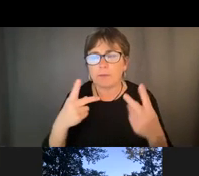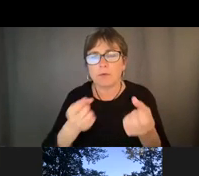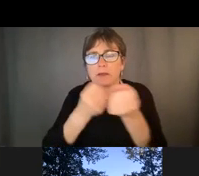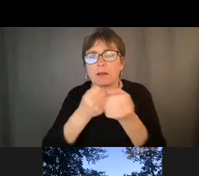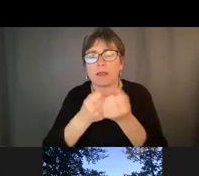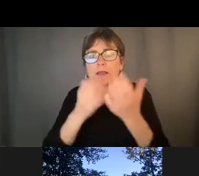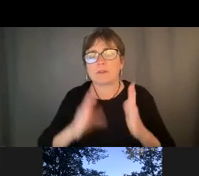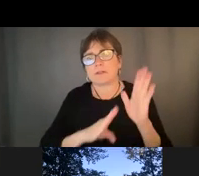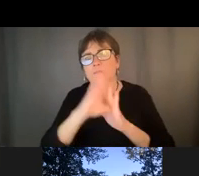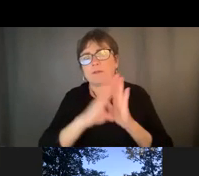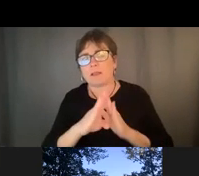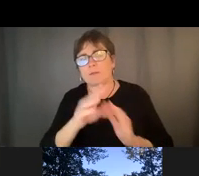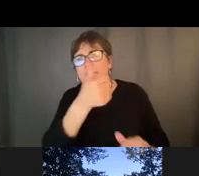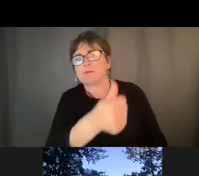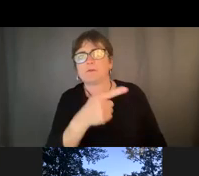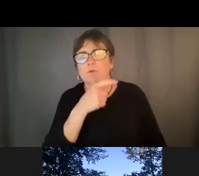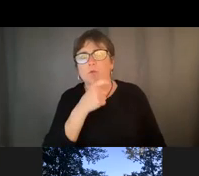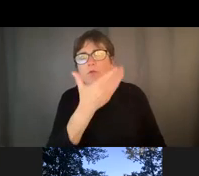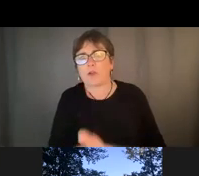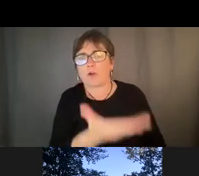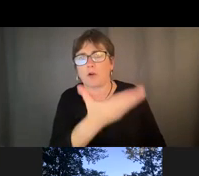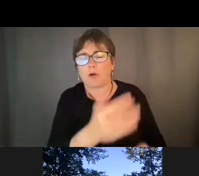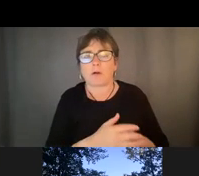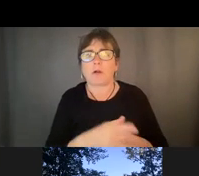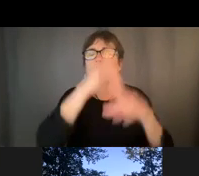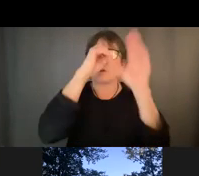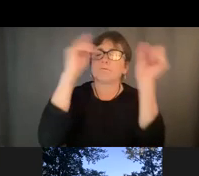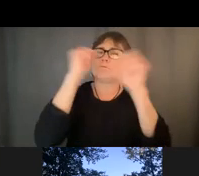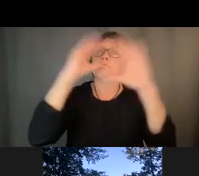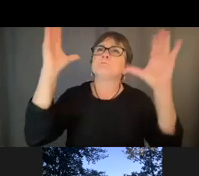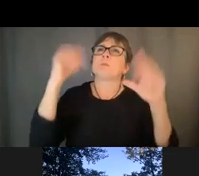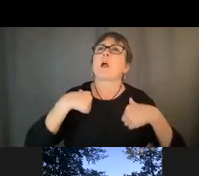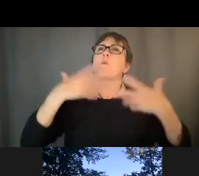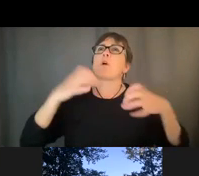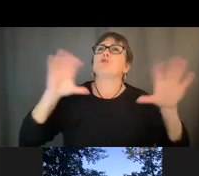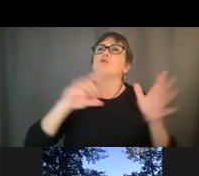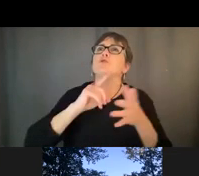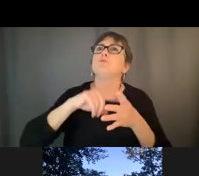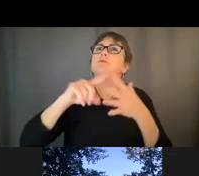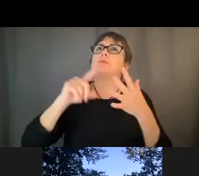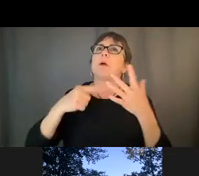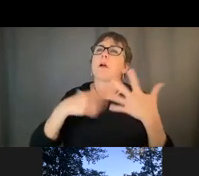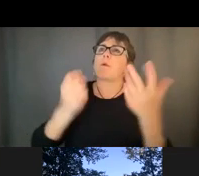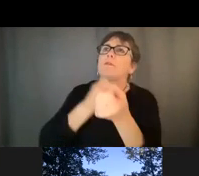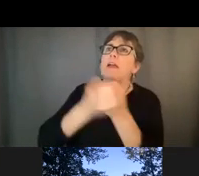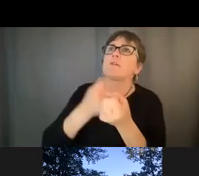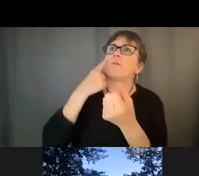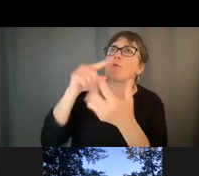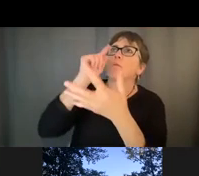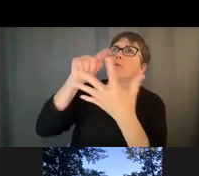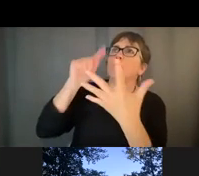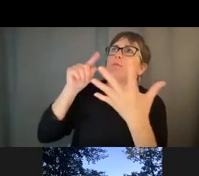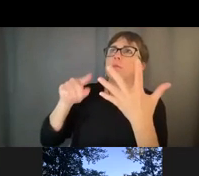brand. Who do they want to be? What do they want to advocate for? And how do they want to go about doing that? What kind of leader do they want to